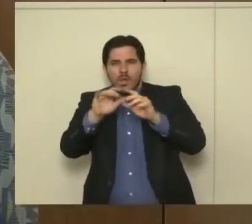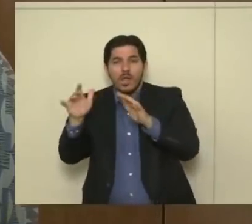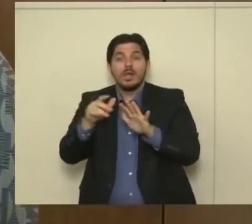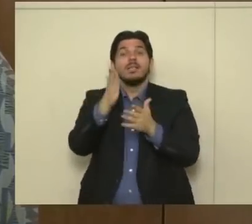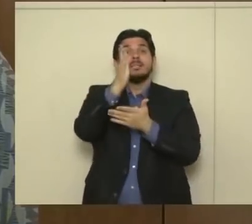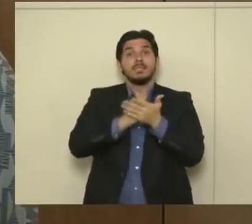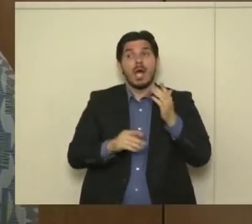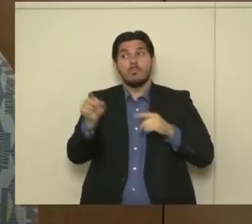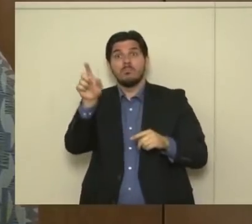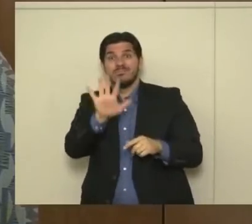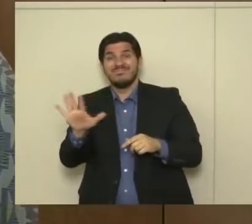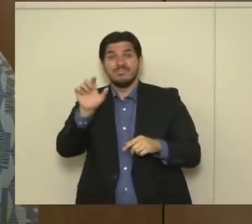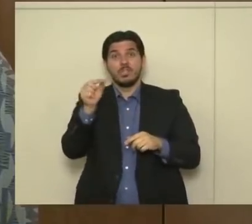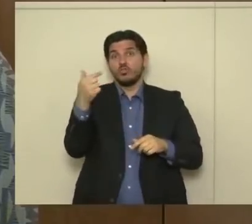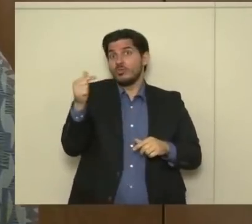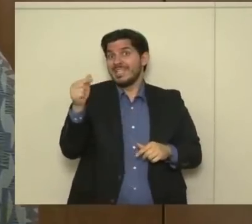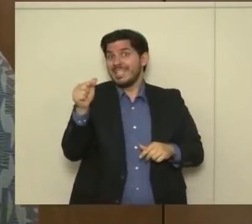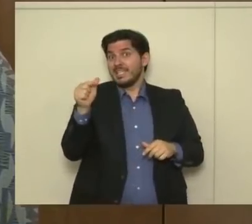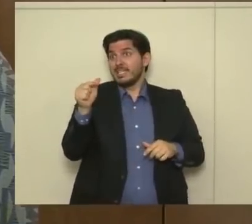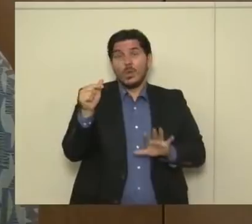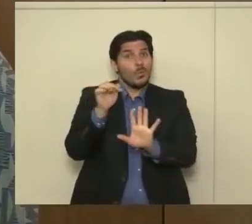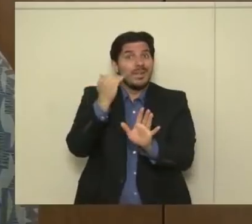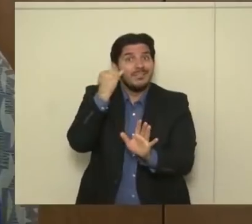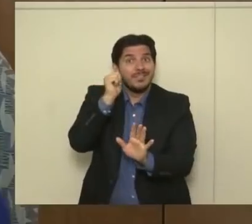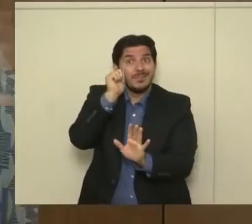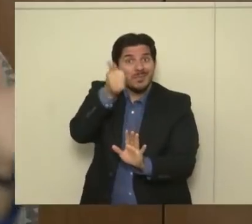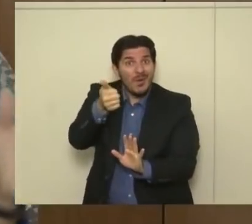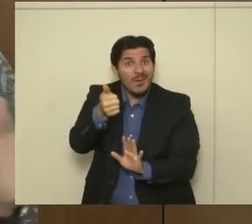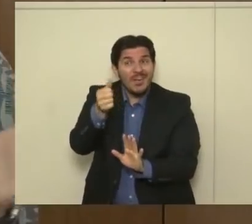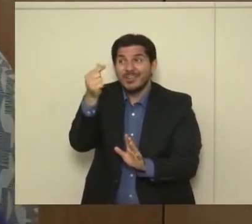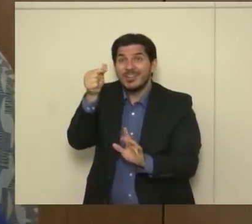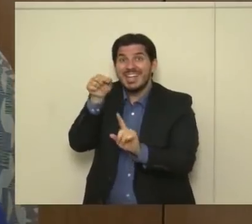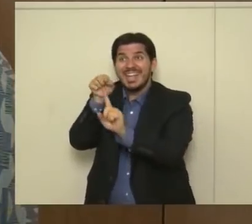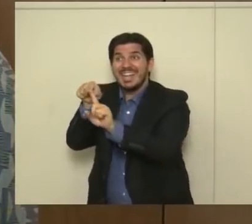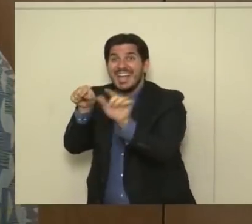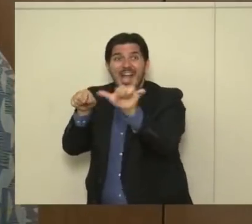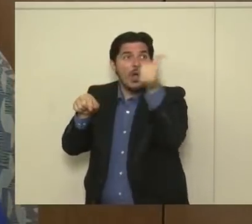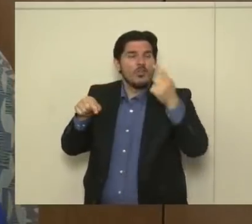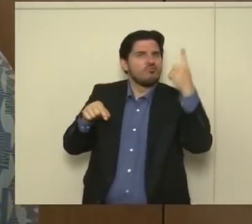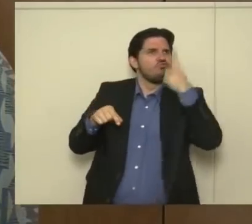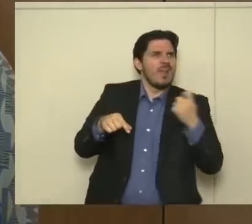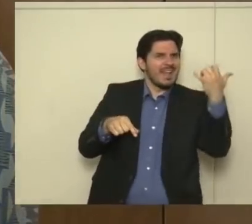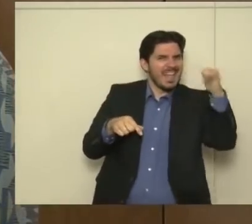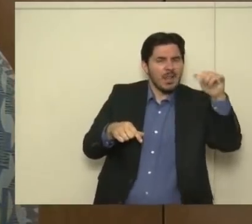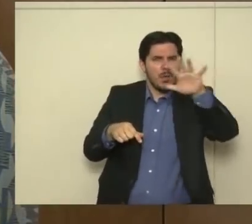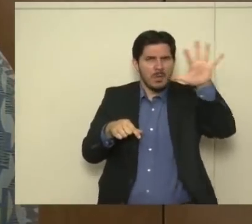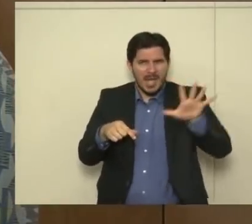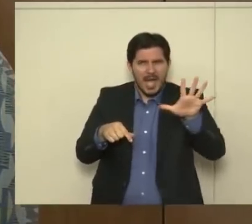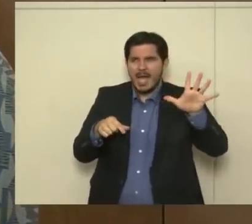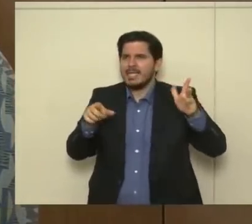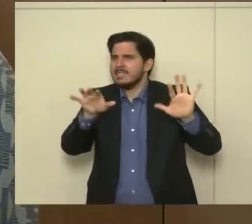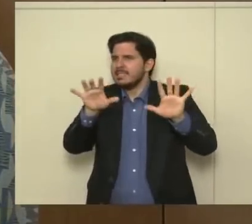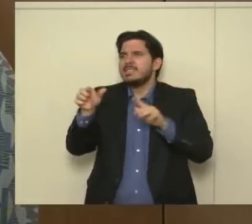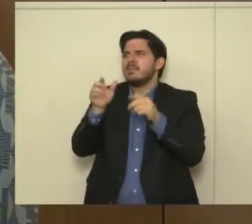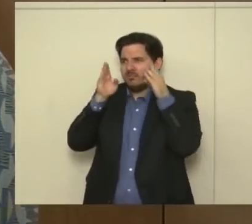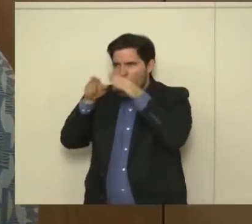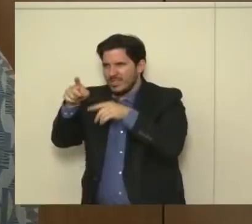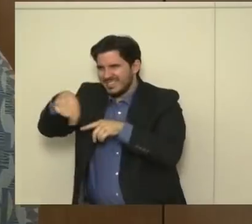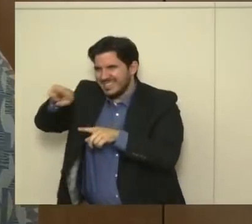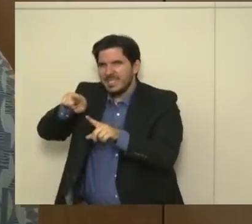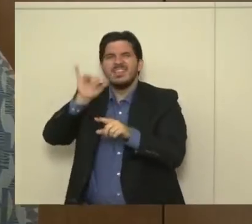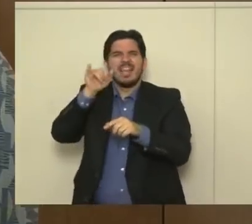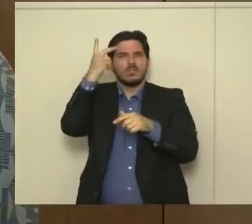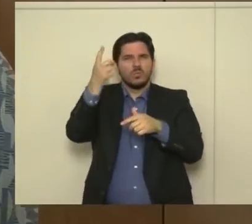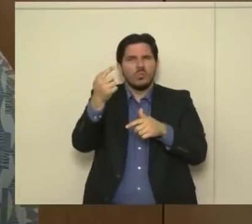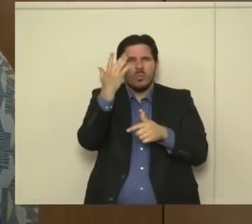green potentially tomorrow, and somebody will go yellow or red. So that's why we're doing this at 2 weeks